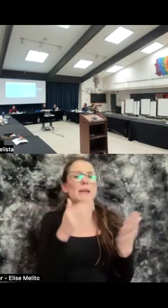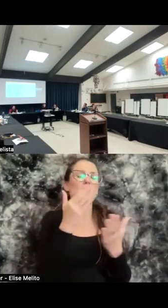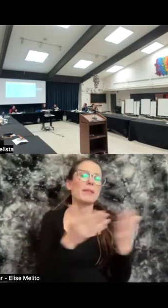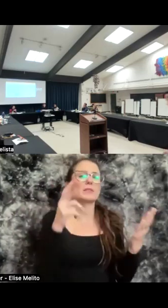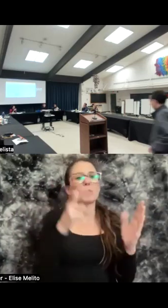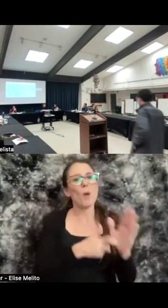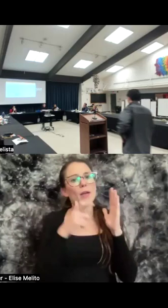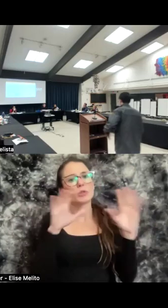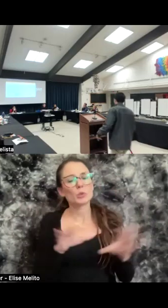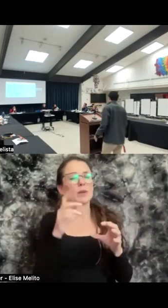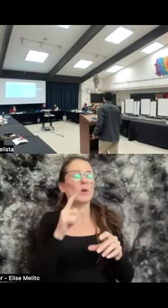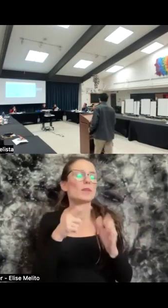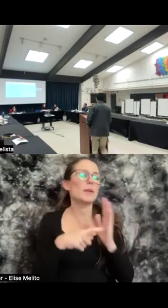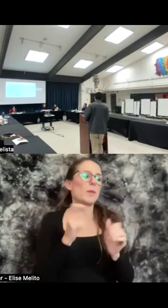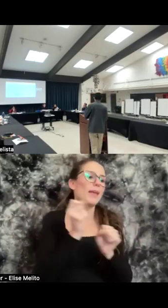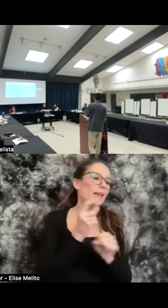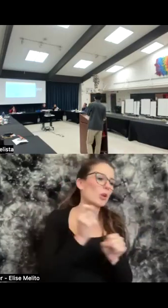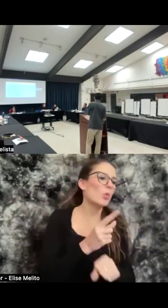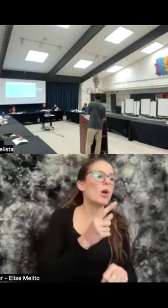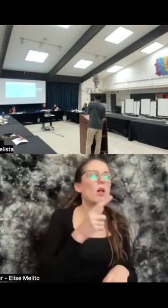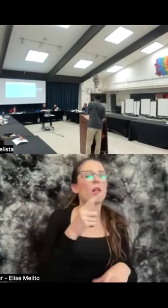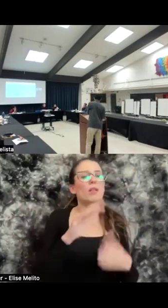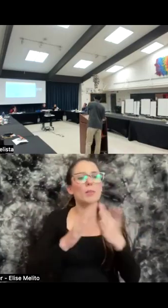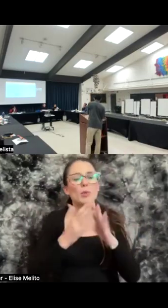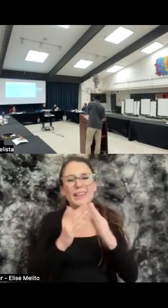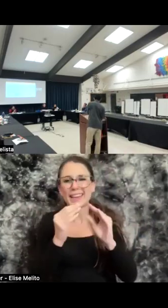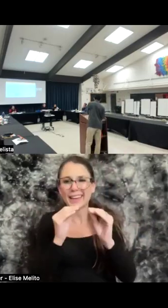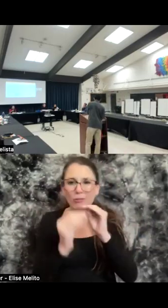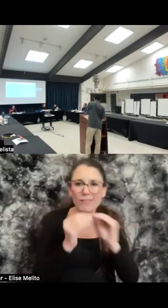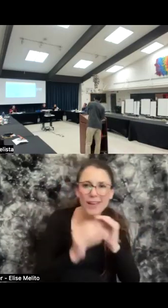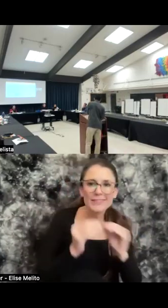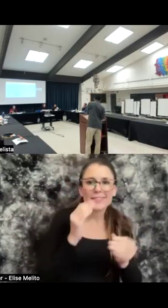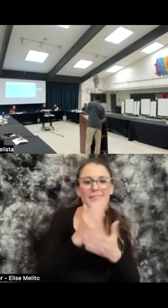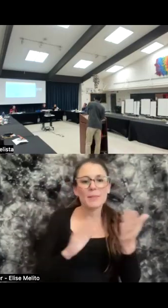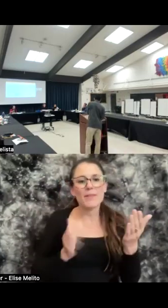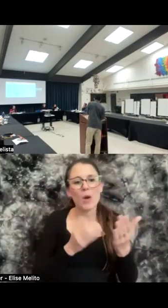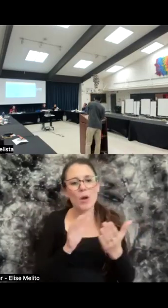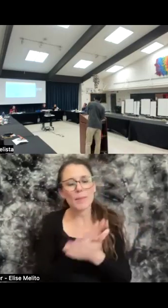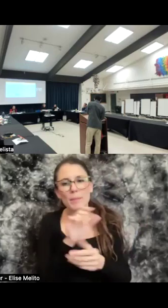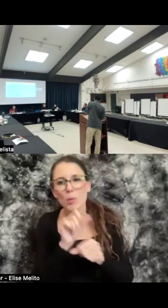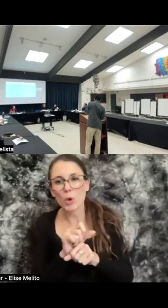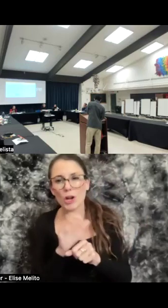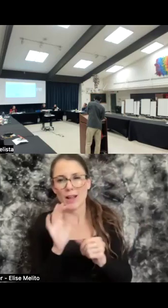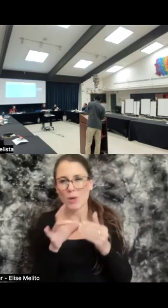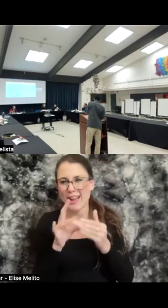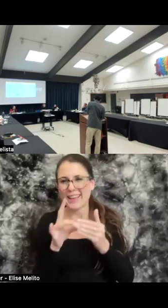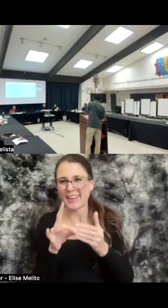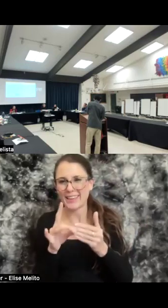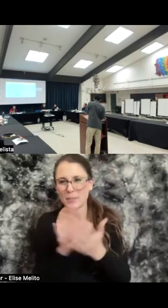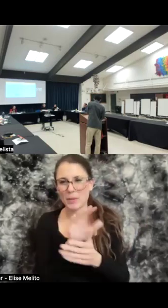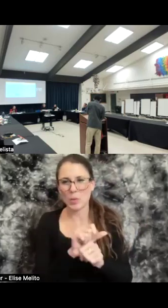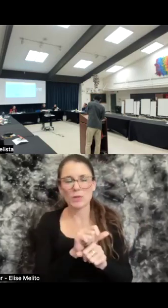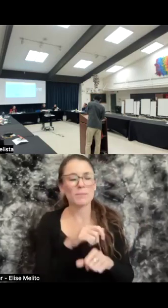like an annual Title I meeting. I'm revising some of our documents, our guiding documents.